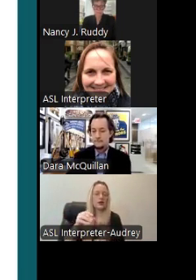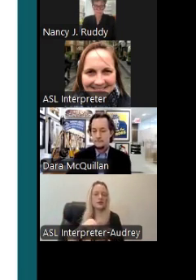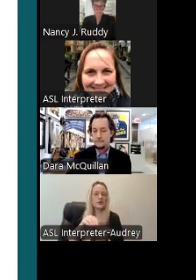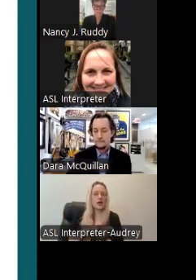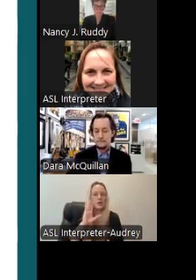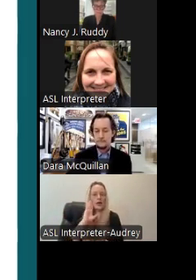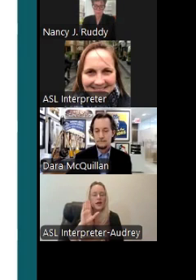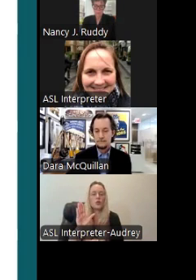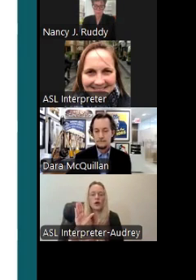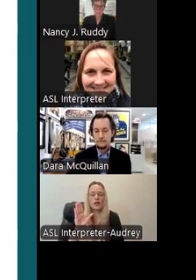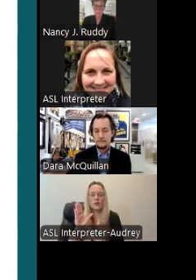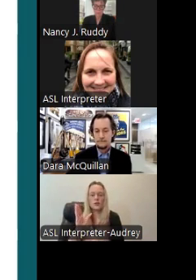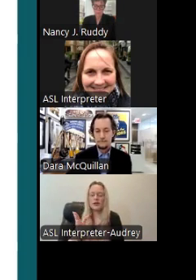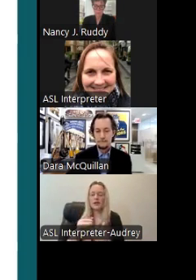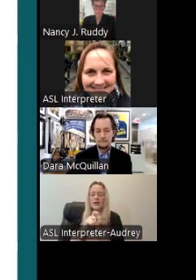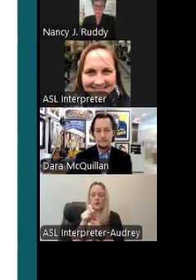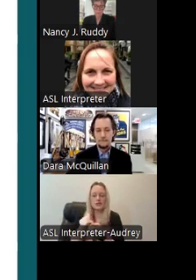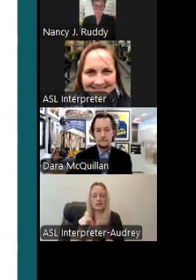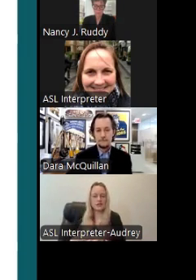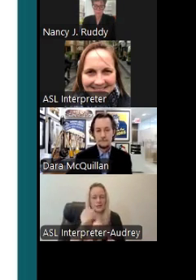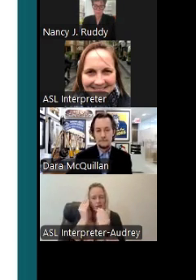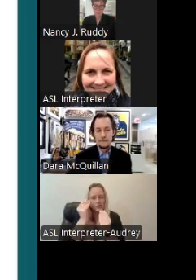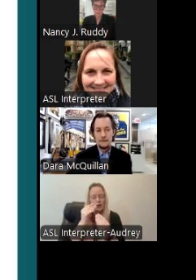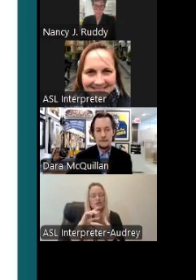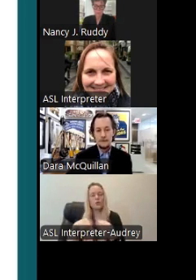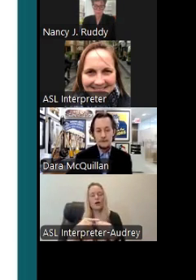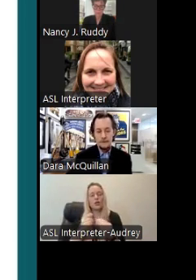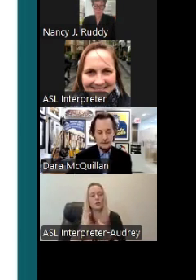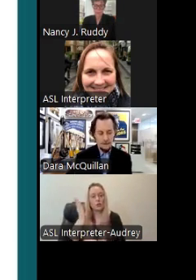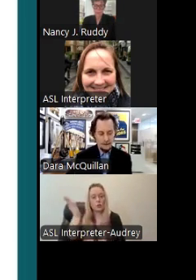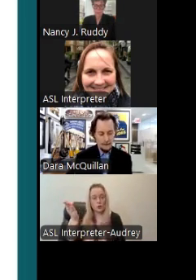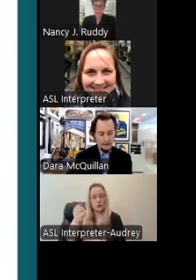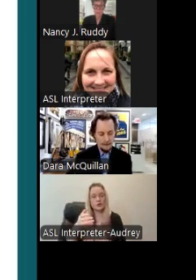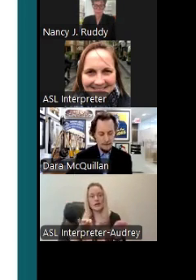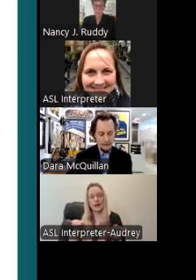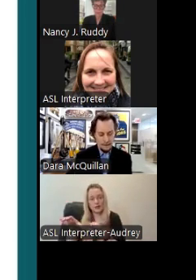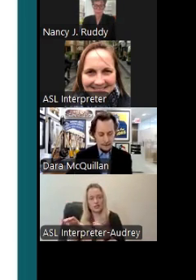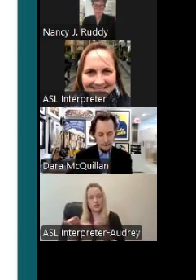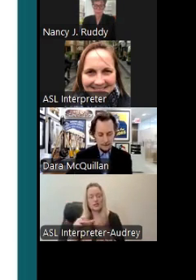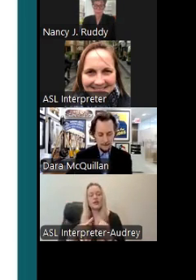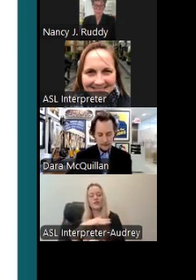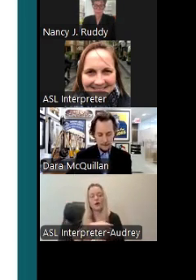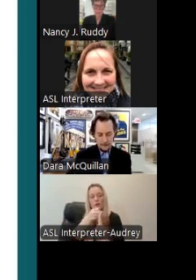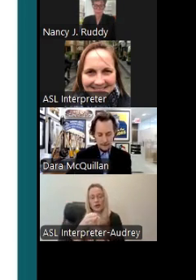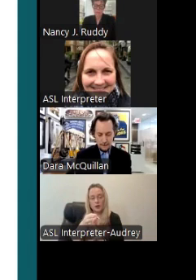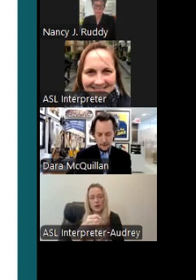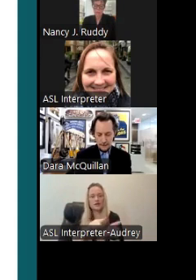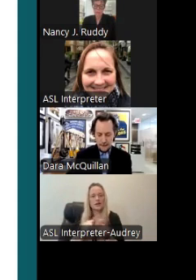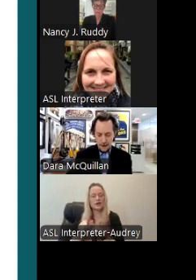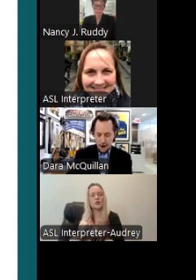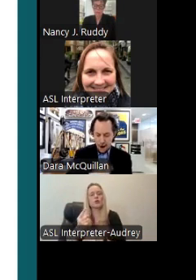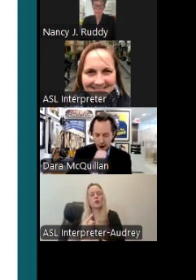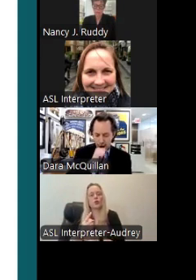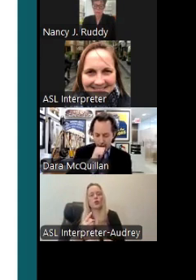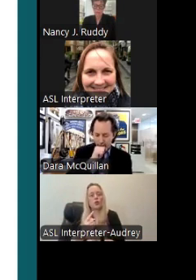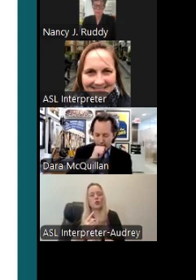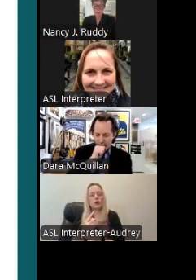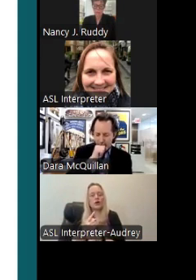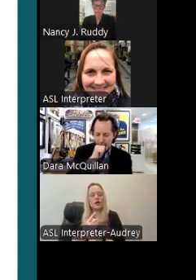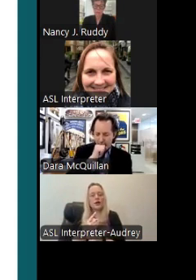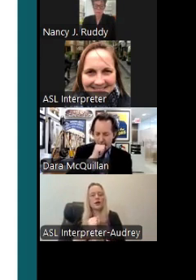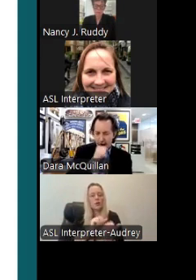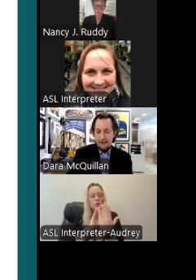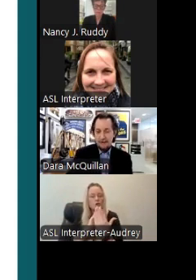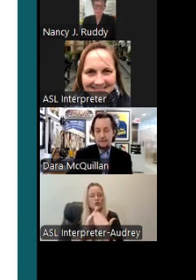regarding the proposed action, potential environmental impacts, and appropriate measures to avoid, minimize,